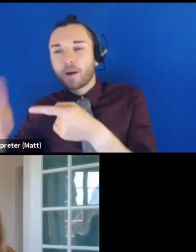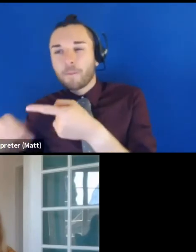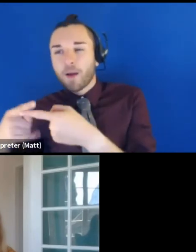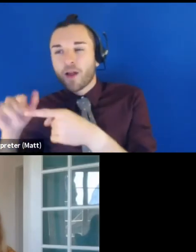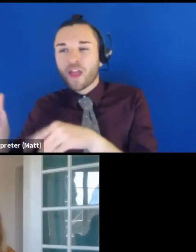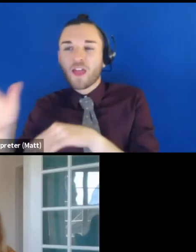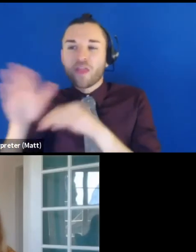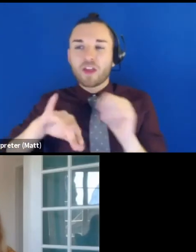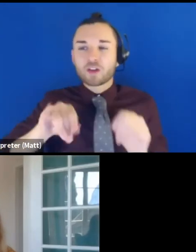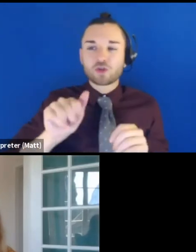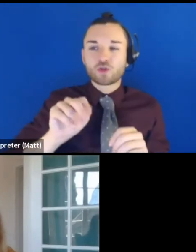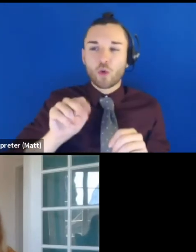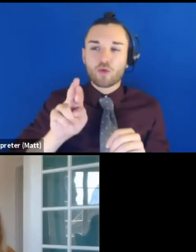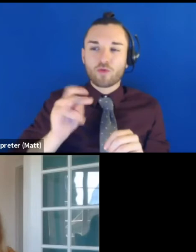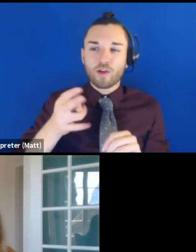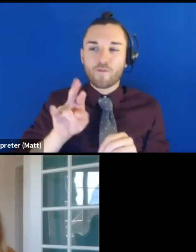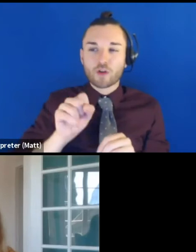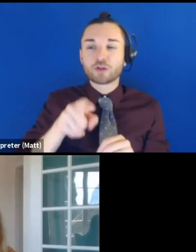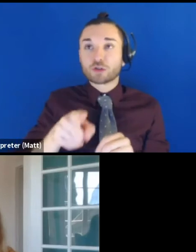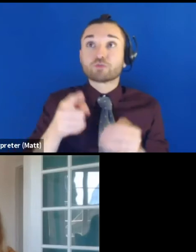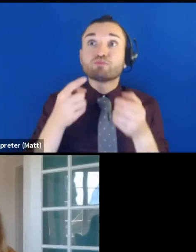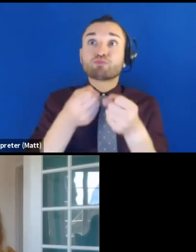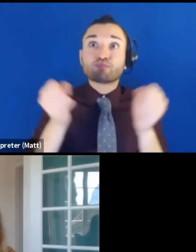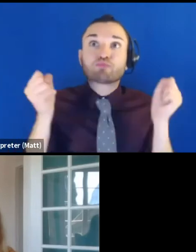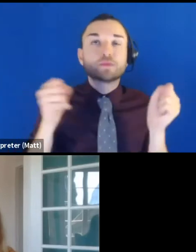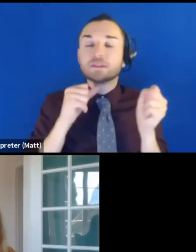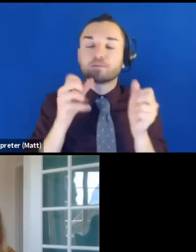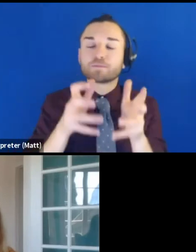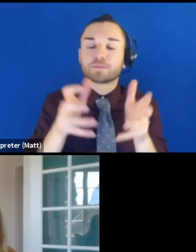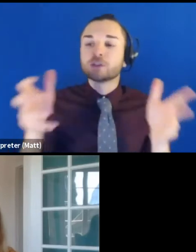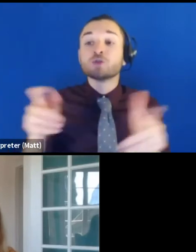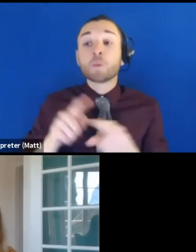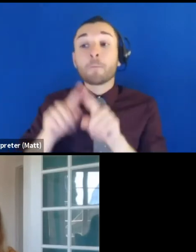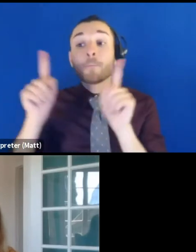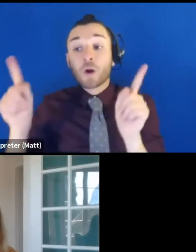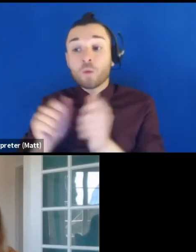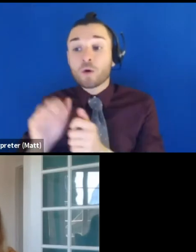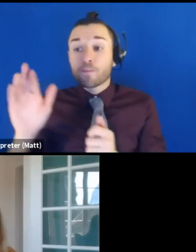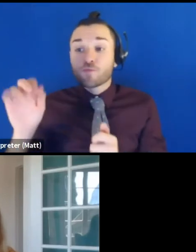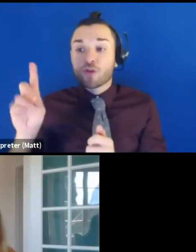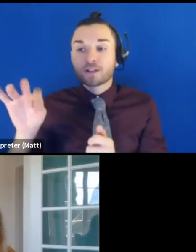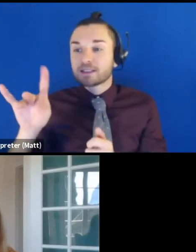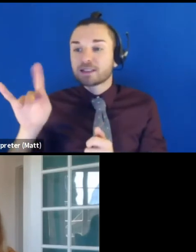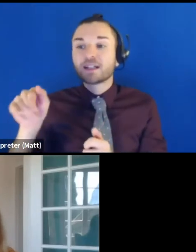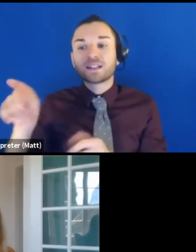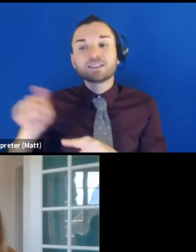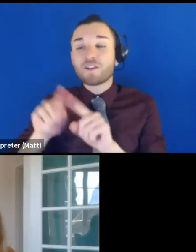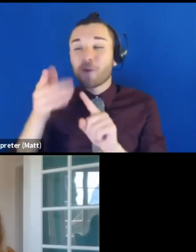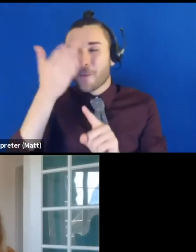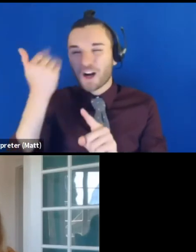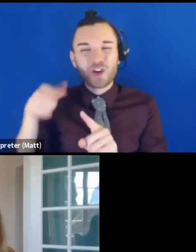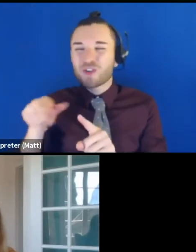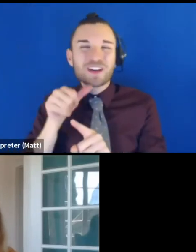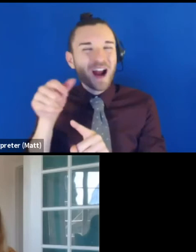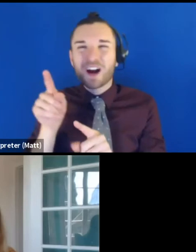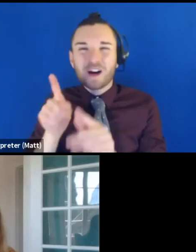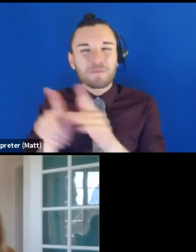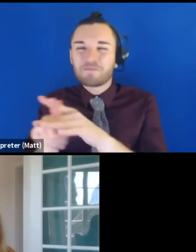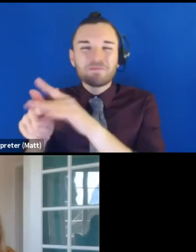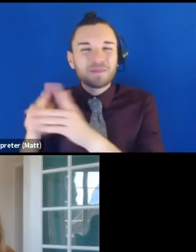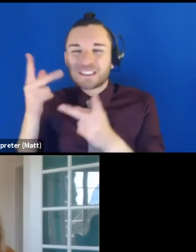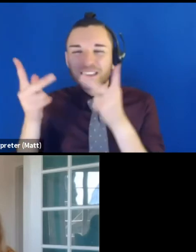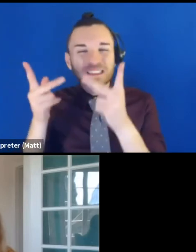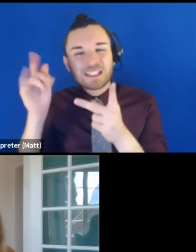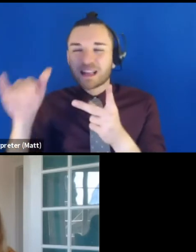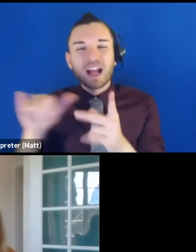that Broad City felt refreshing was that you just don't feel the weight of that. That said, one of the things that I felt I remember when